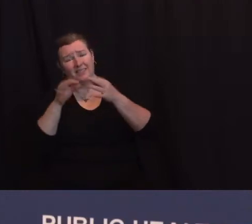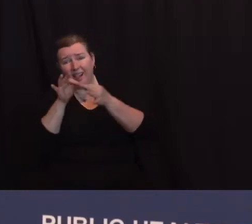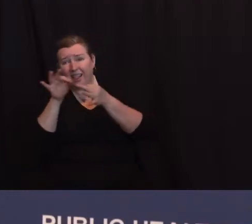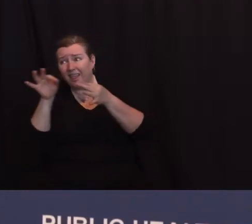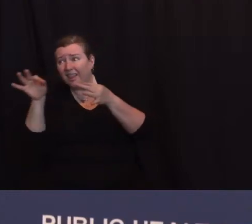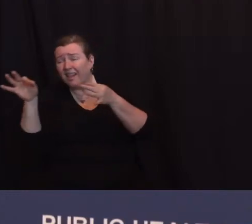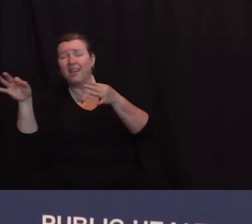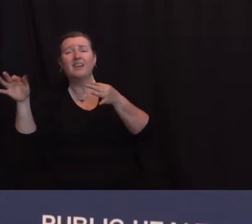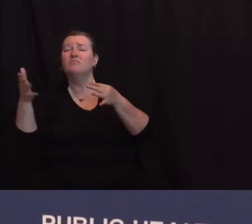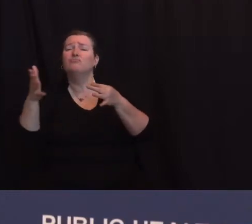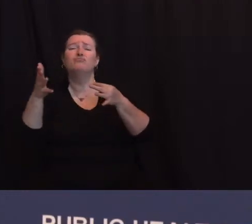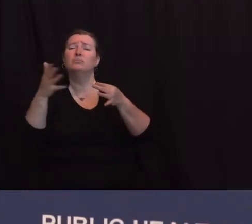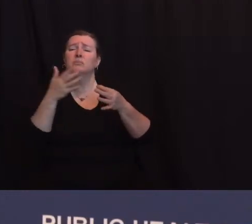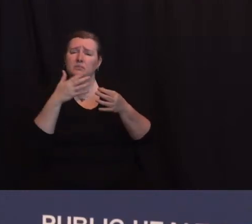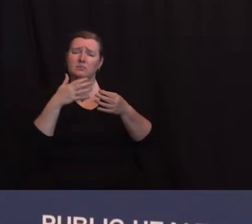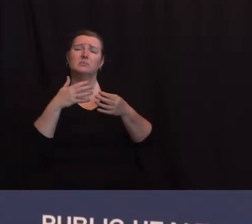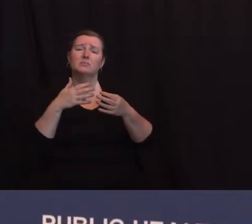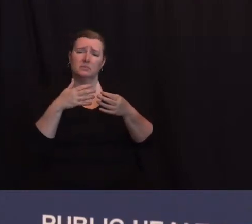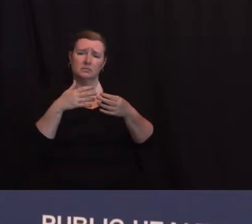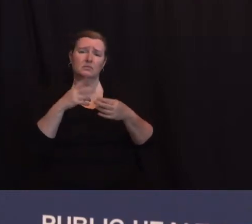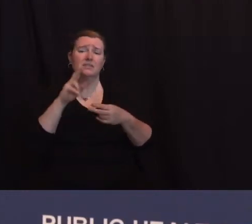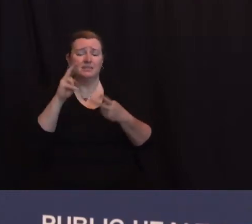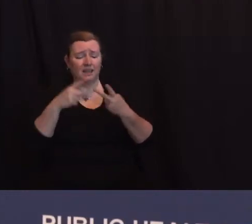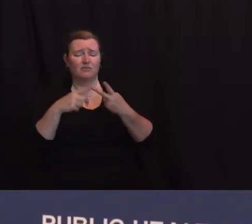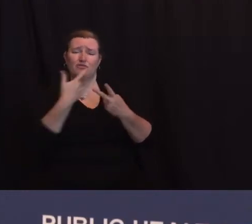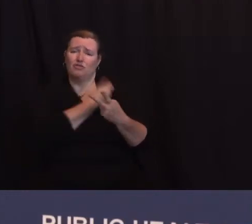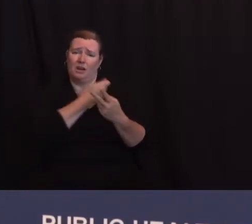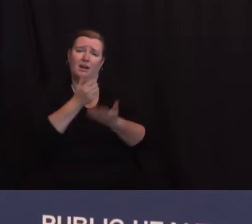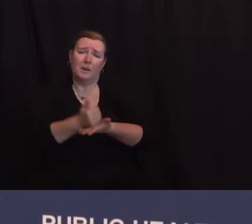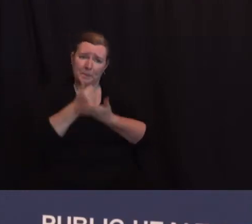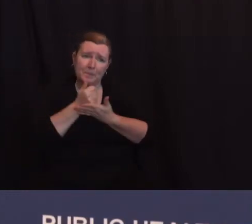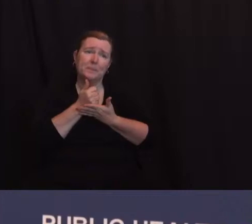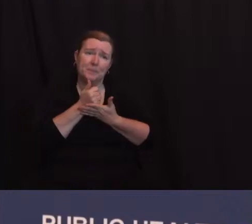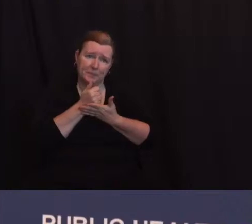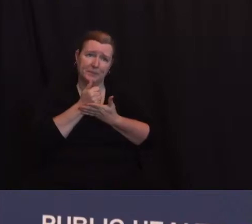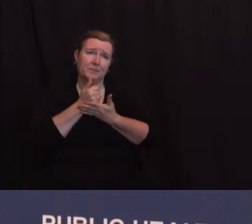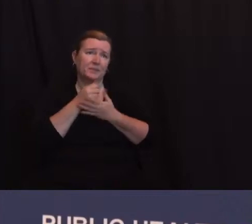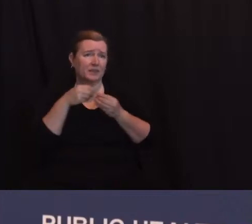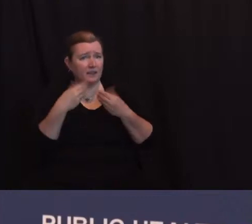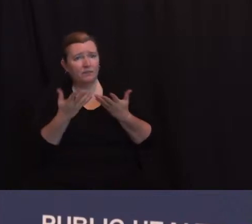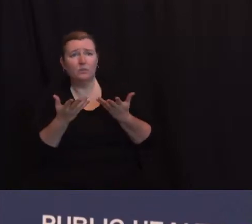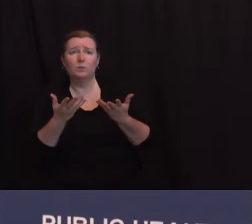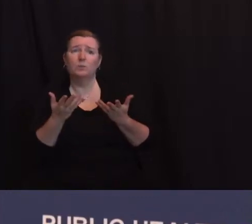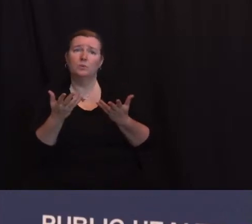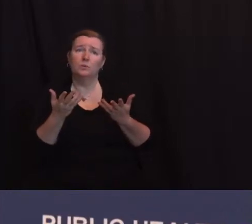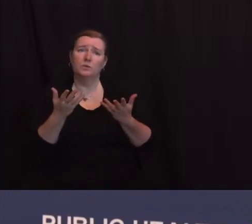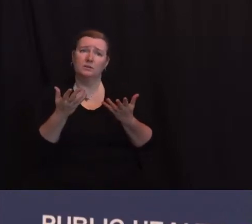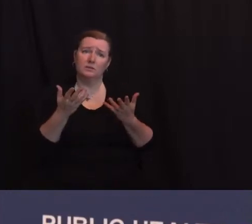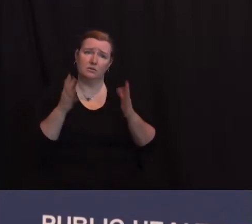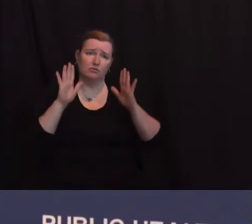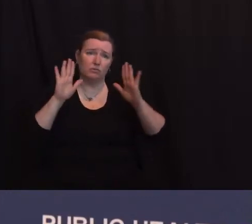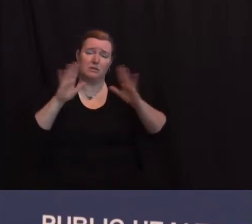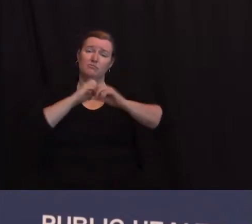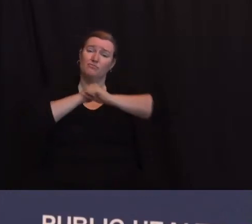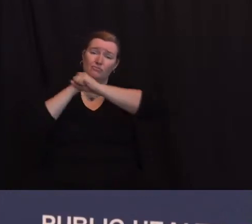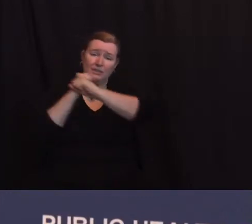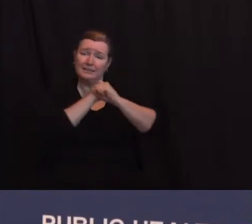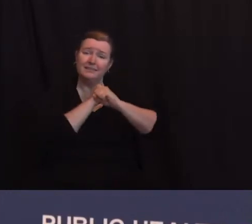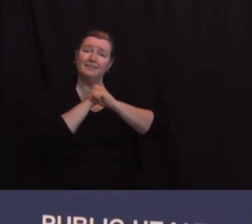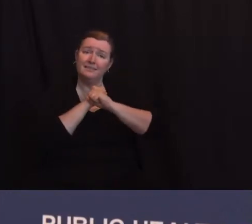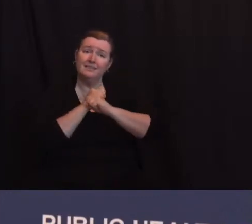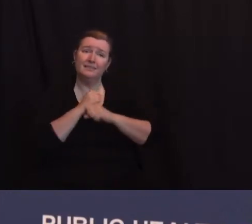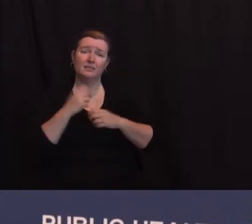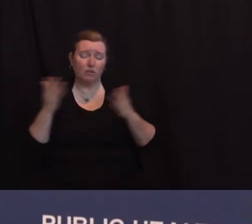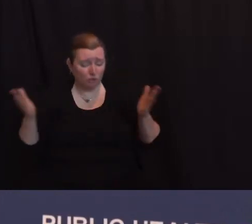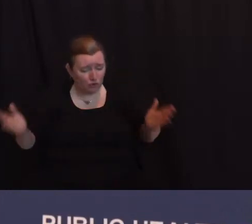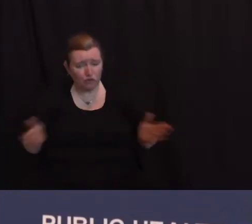likely that second dose will boost those antibodies up and will give you excellent protection, and I'd strongly encourage people to go out